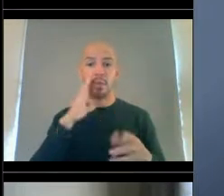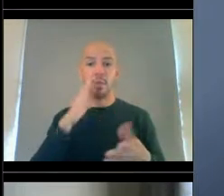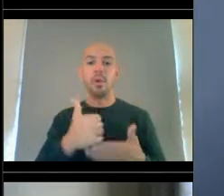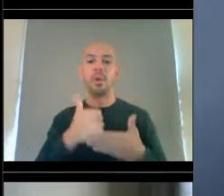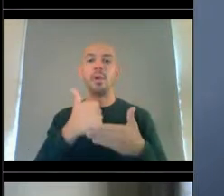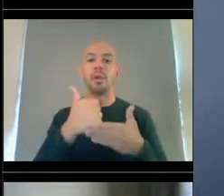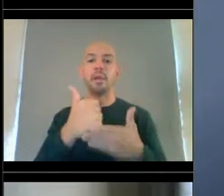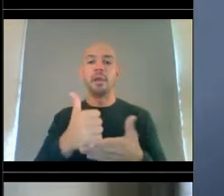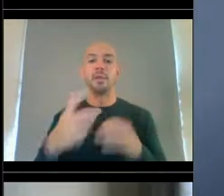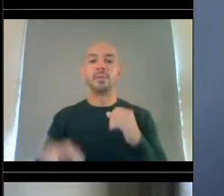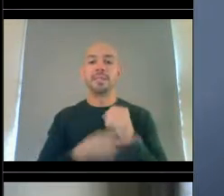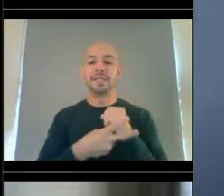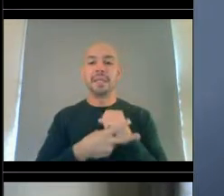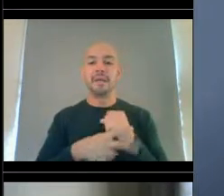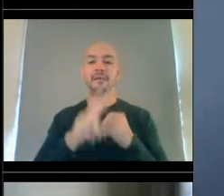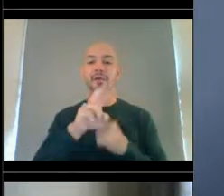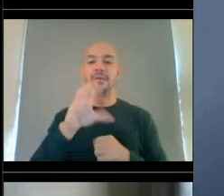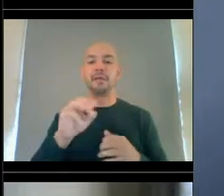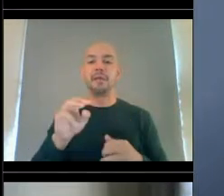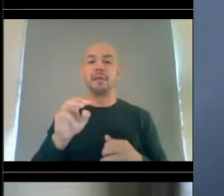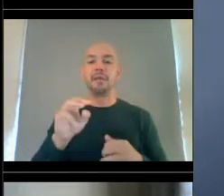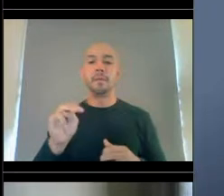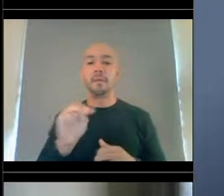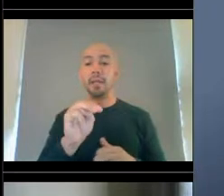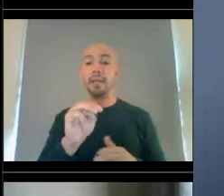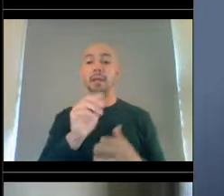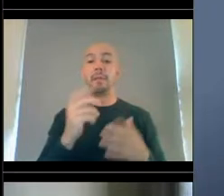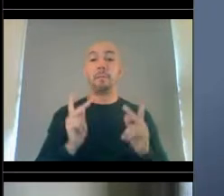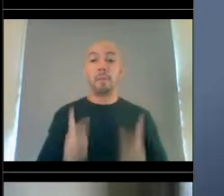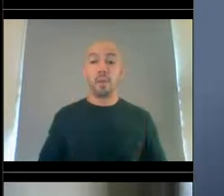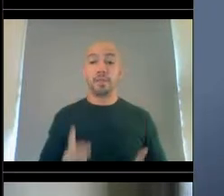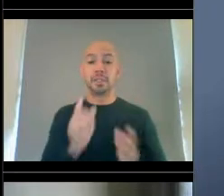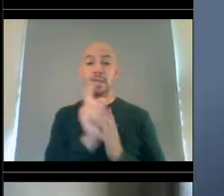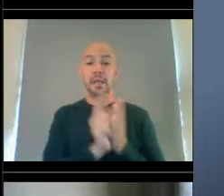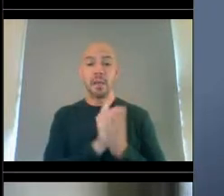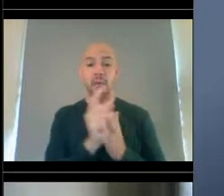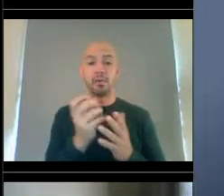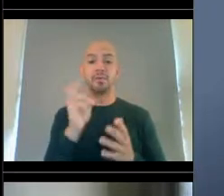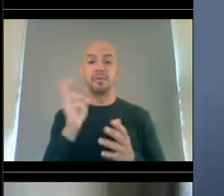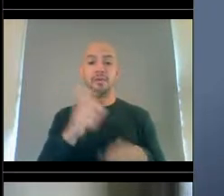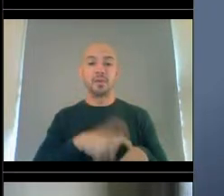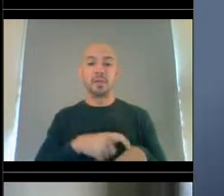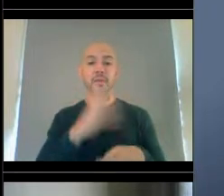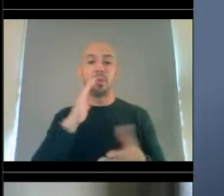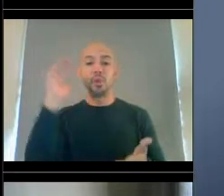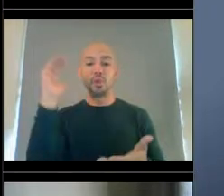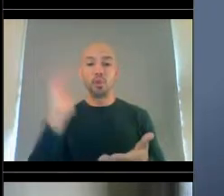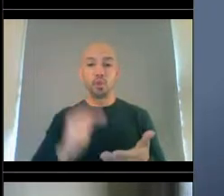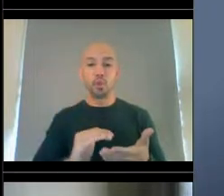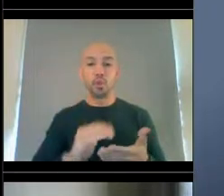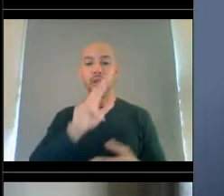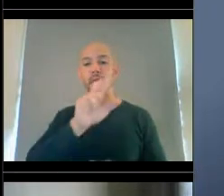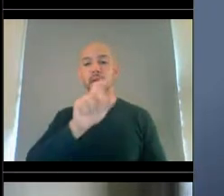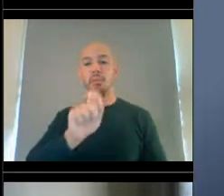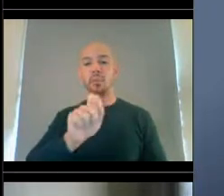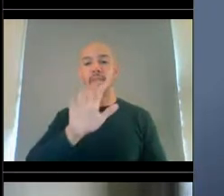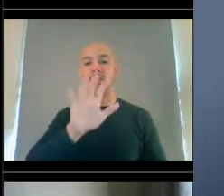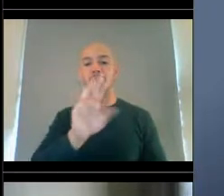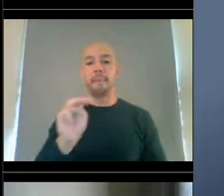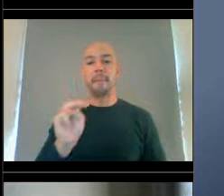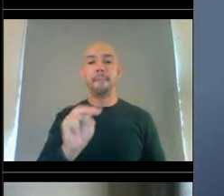travel time reduce greenhouse gas emissions by 3.5 million tons and reduce driving by 64 million vehicle